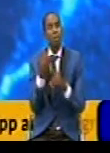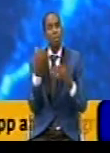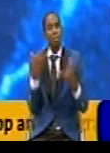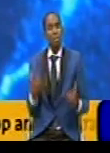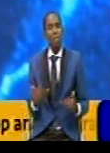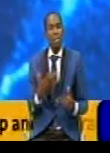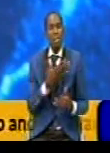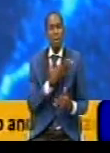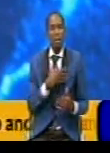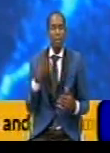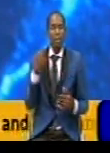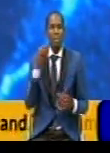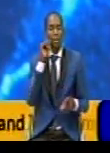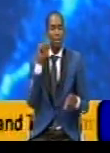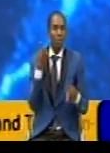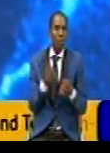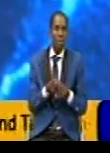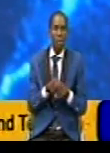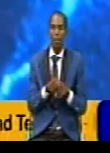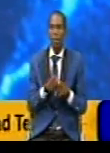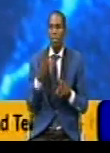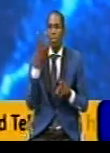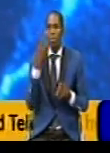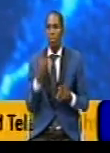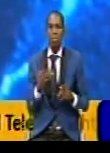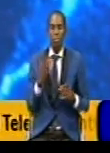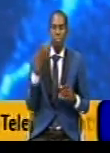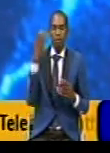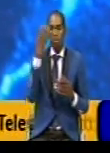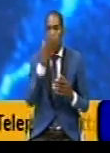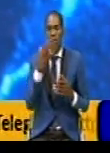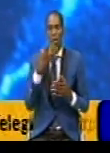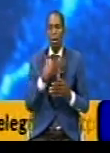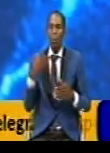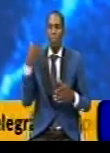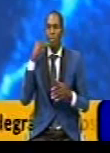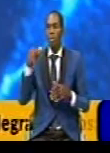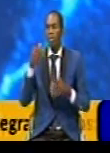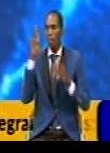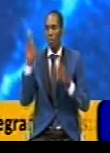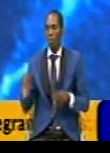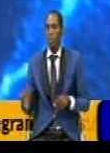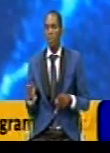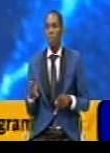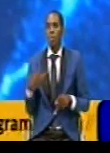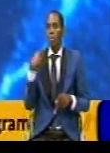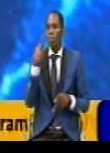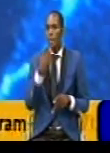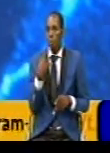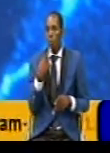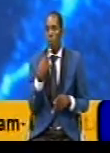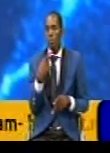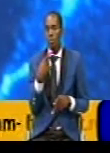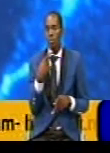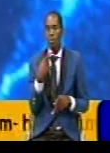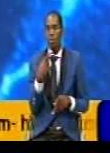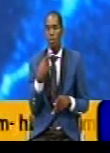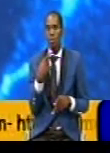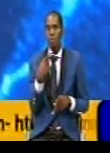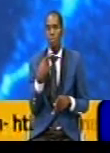sister, "Please, your sister has an accident." And my sister could not stand the heat. And she called another